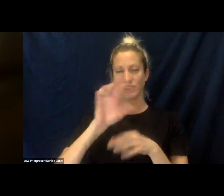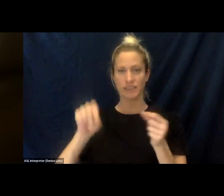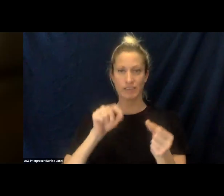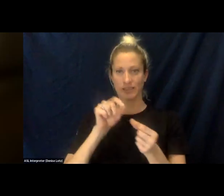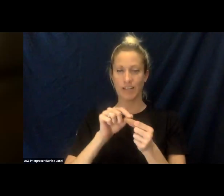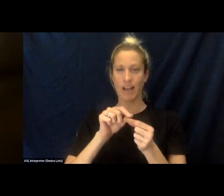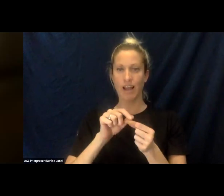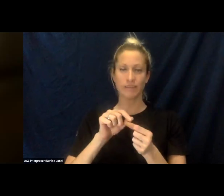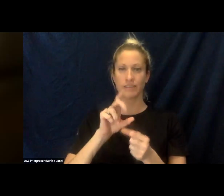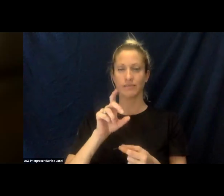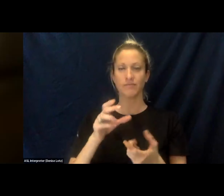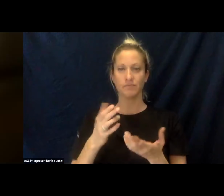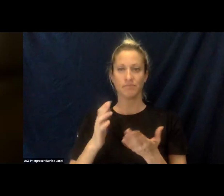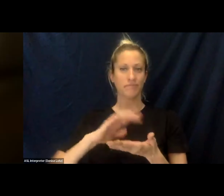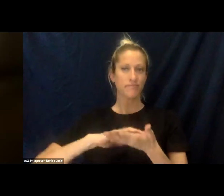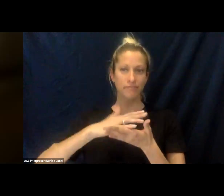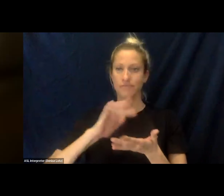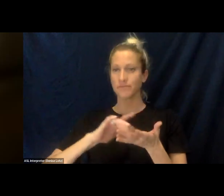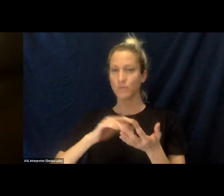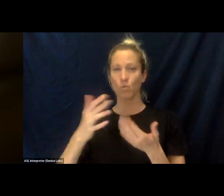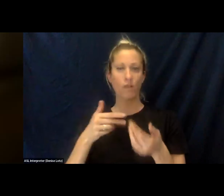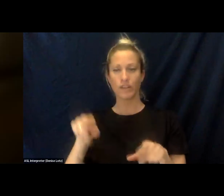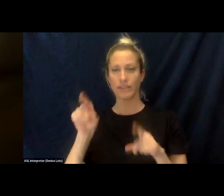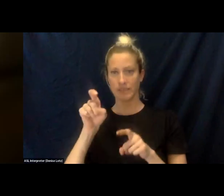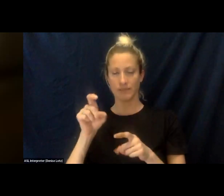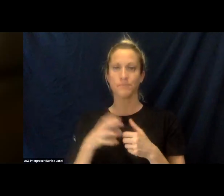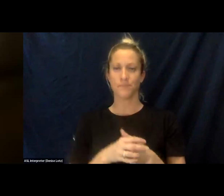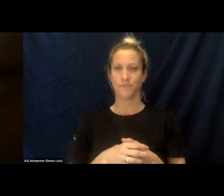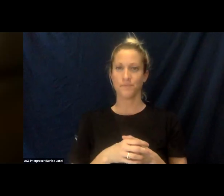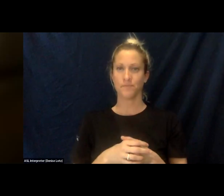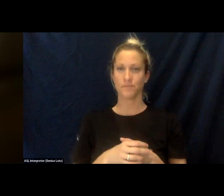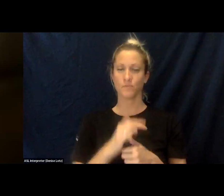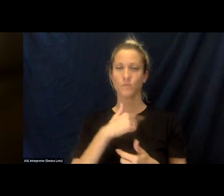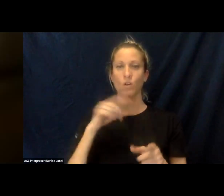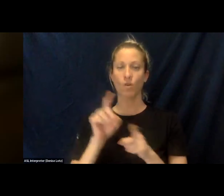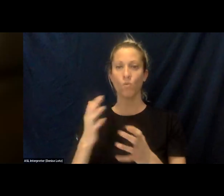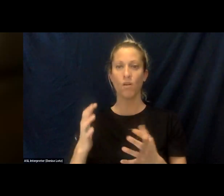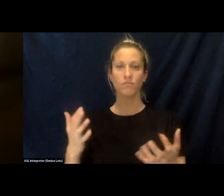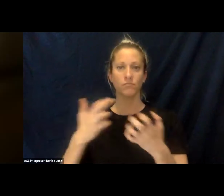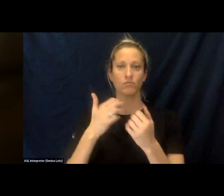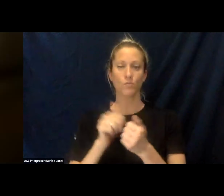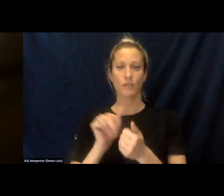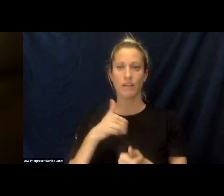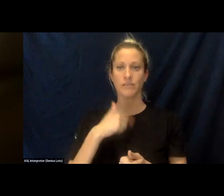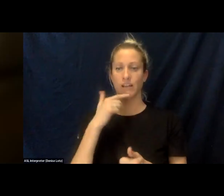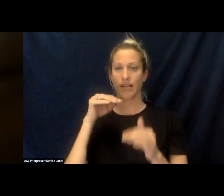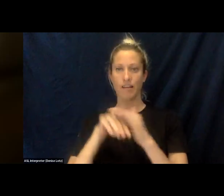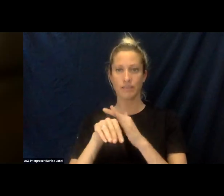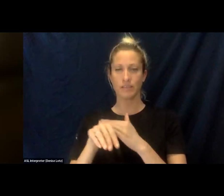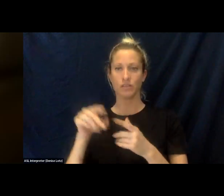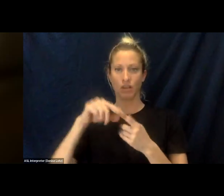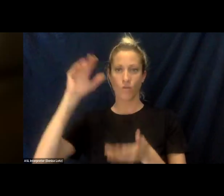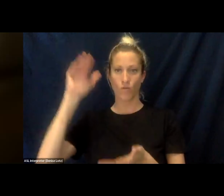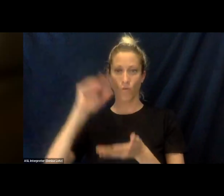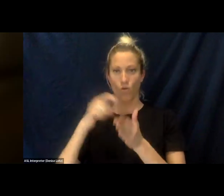that they need for their individual, whatever that individual would need. We also want to pair that with, as I mentioned, access to low-cost